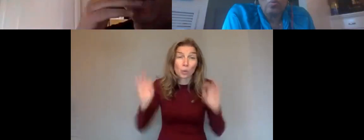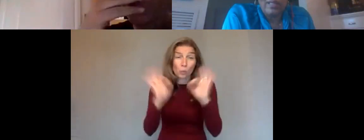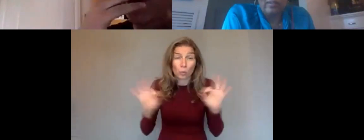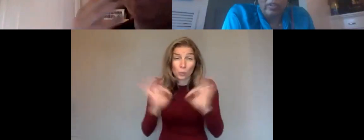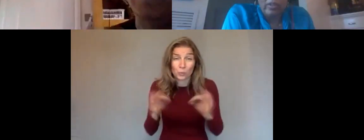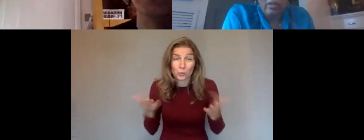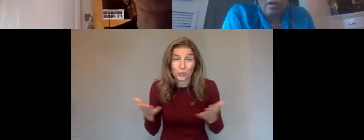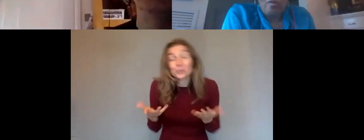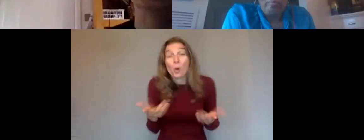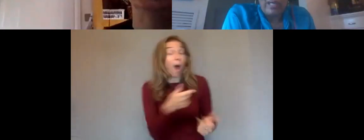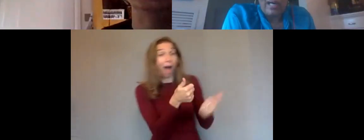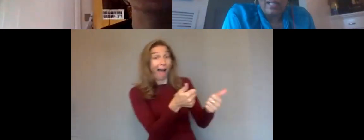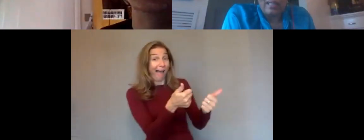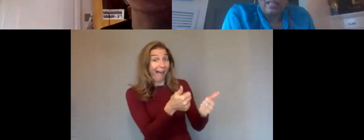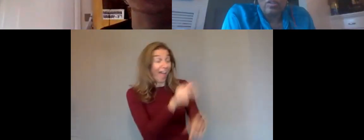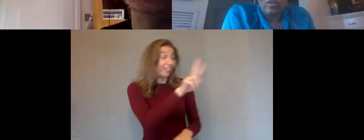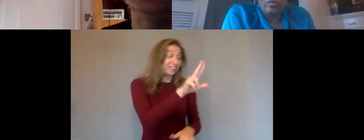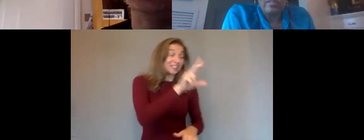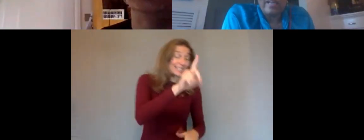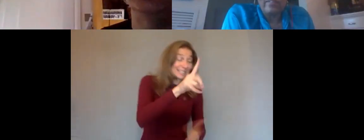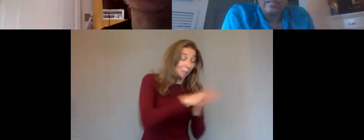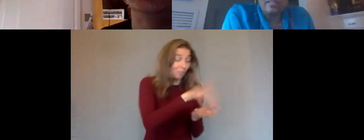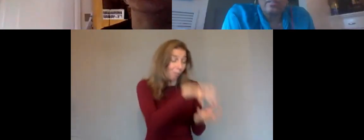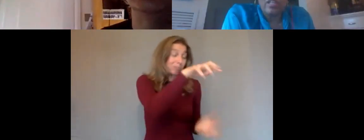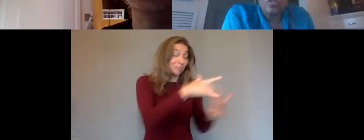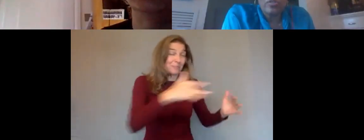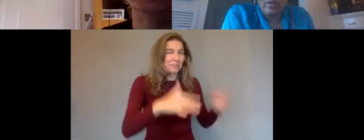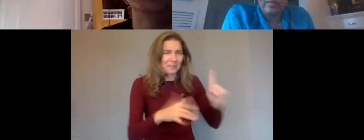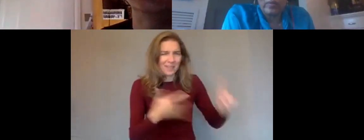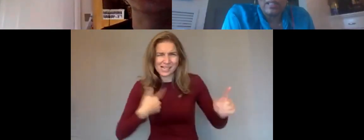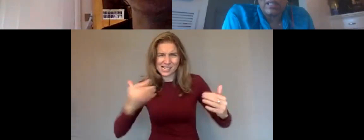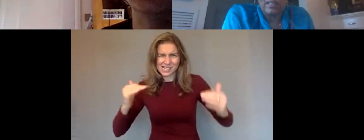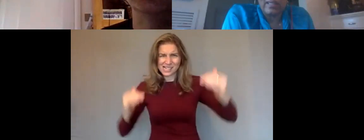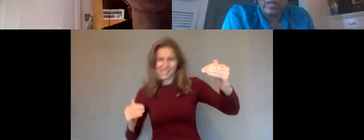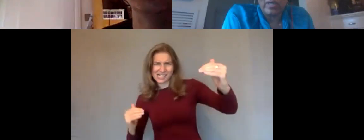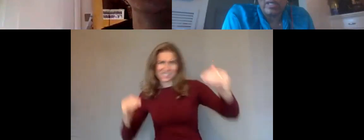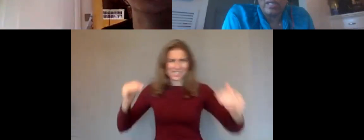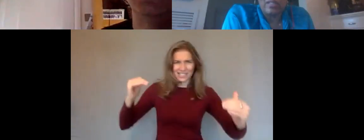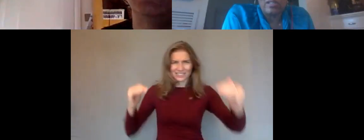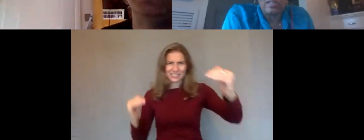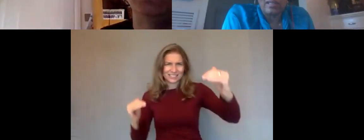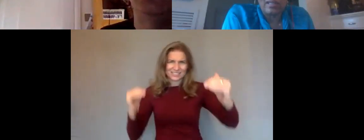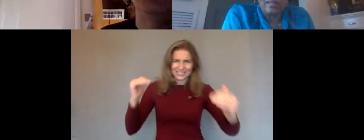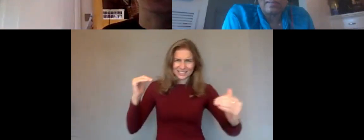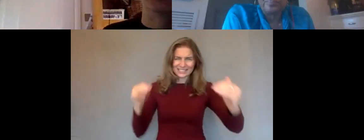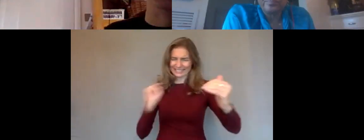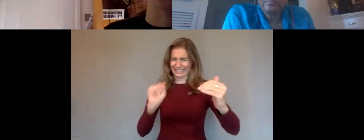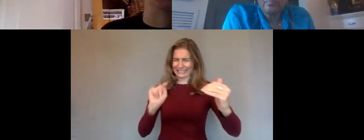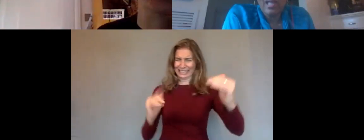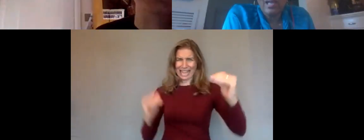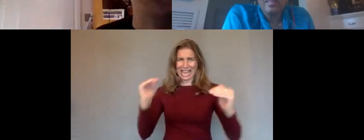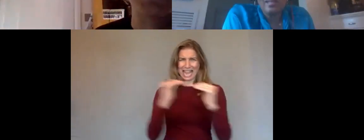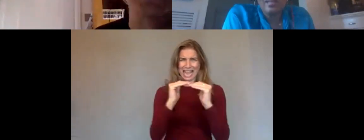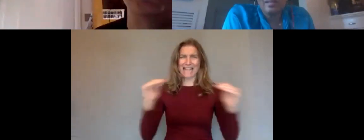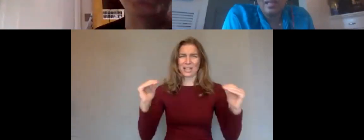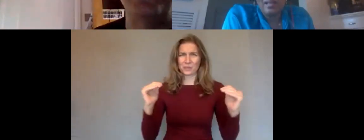is all well and good, but I think, there's a level, there are issues around equity here that we need to discuss. I